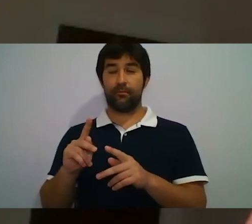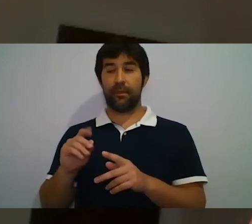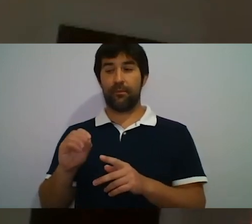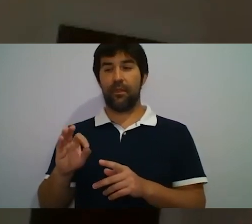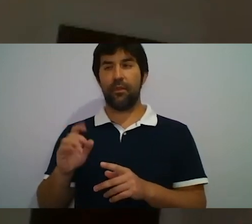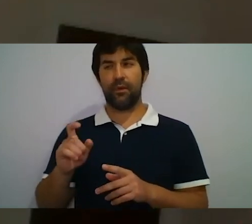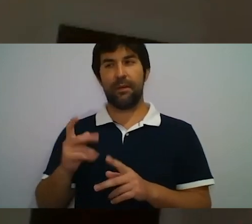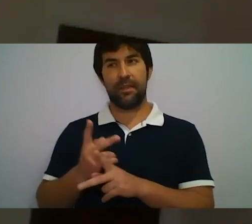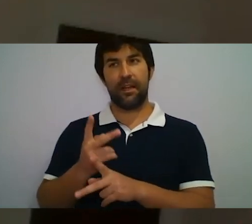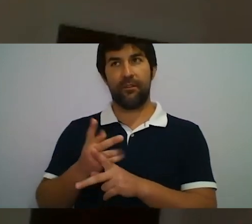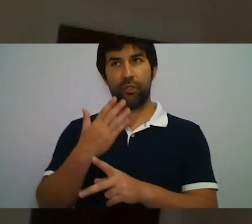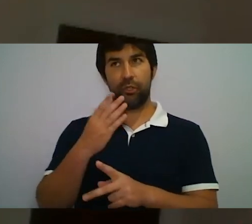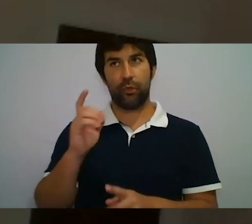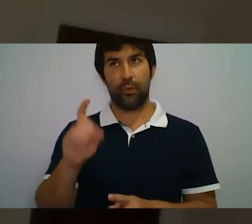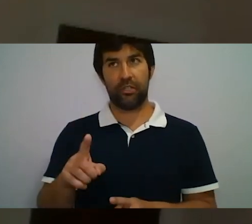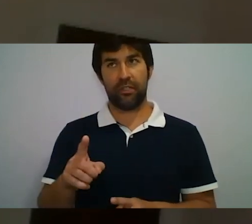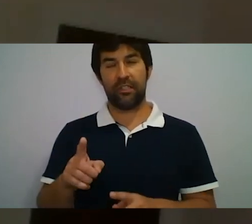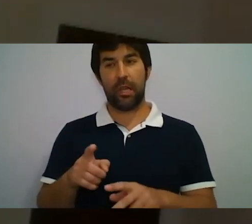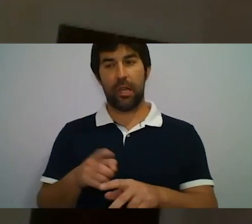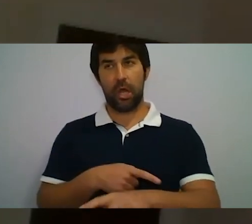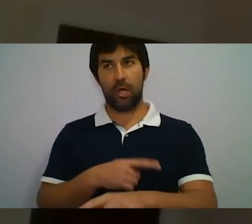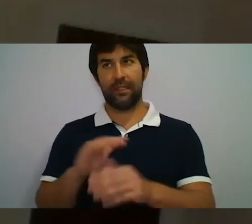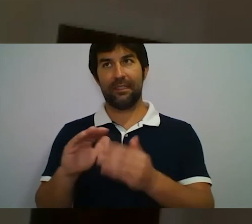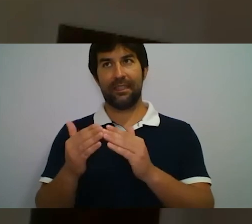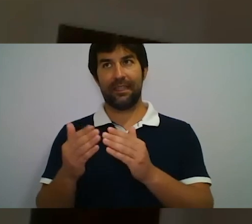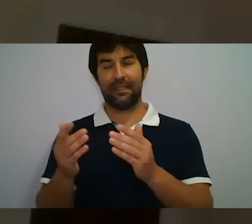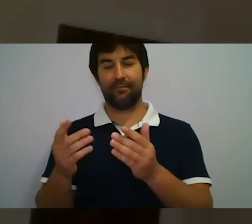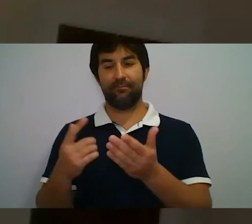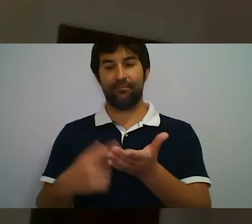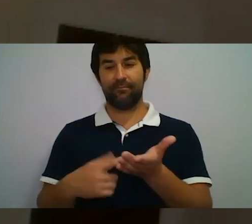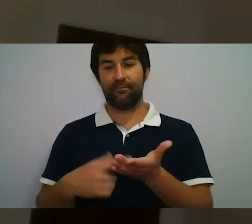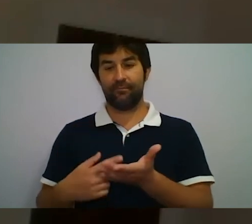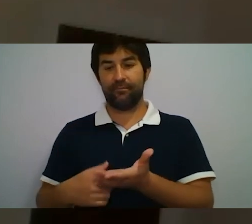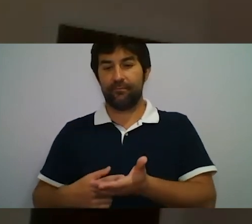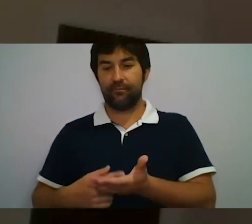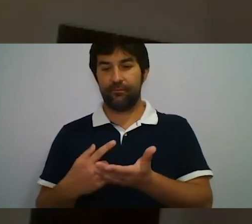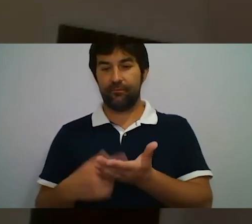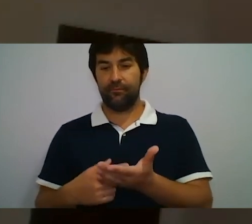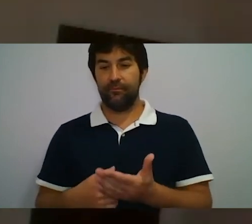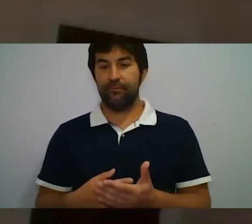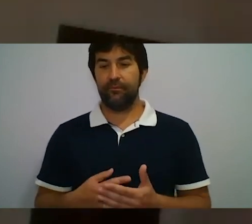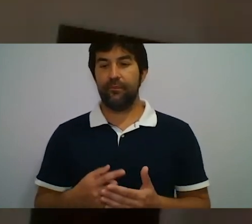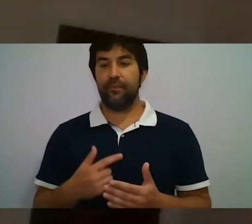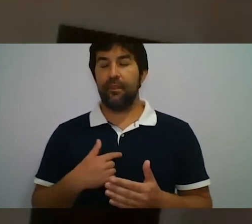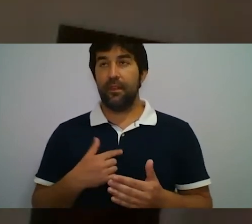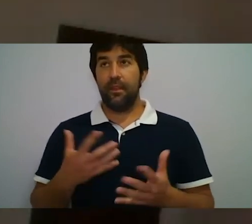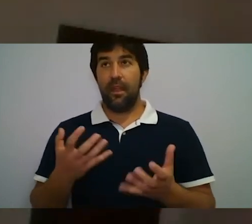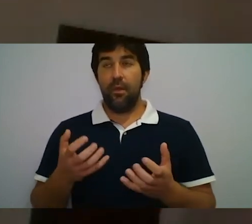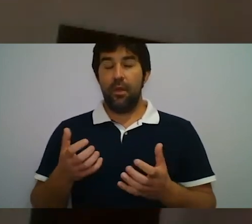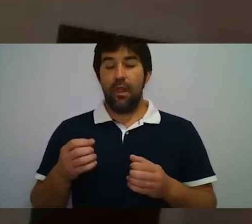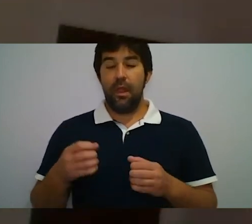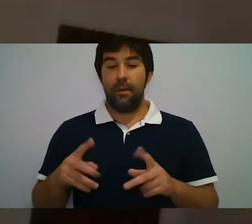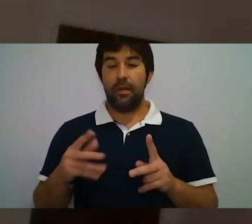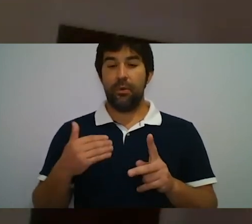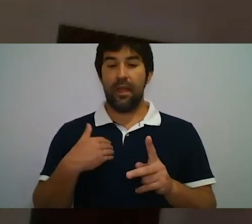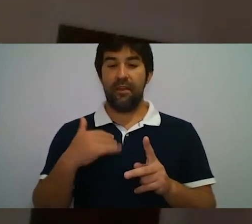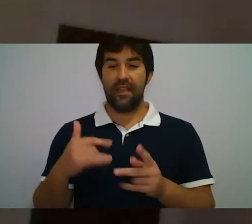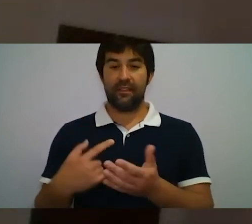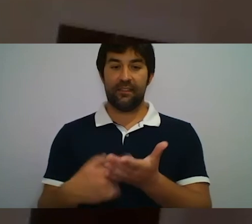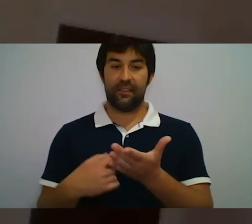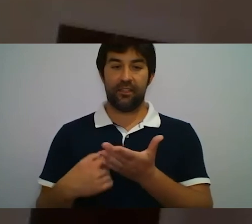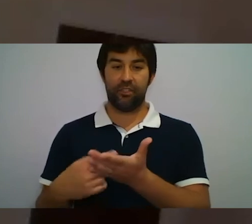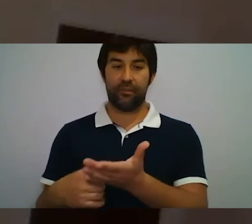so the simplest answer is $225. I'm trying to think about incorporating more concrete work into some traffic signal